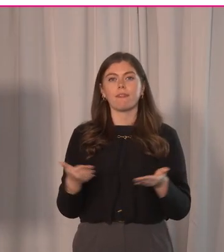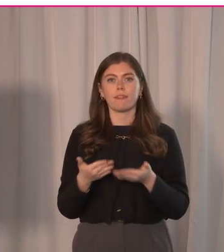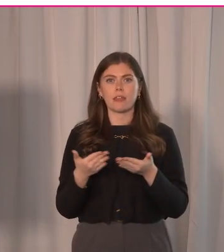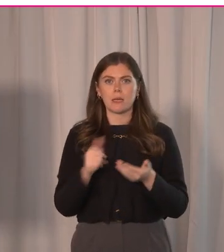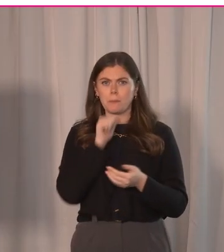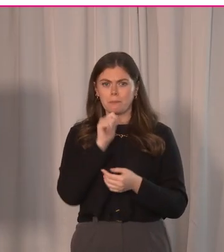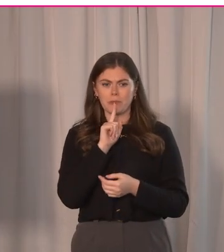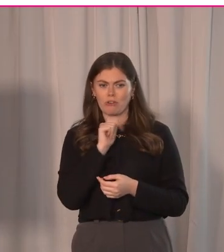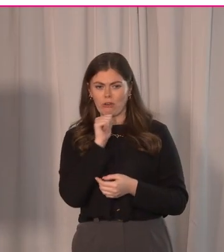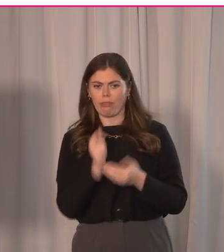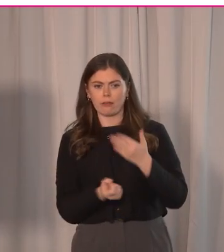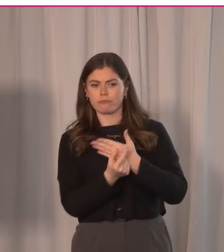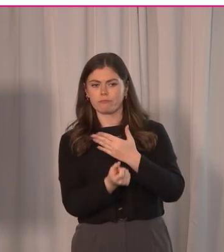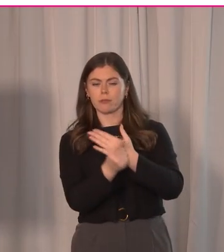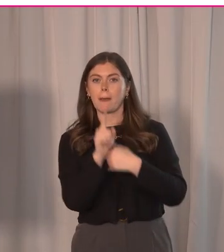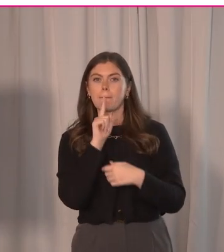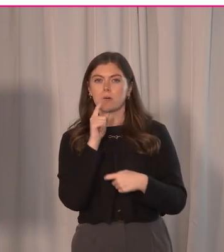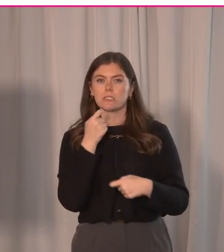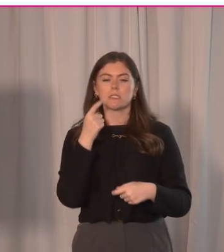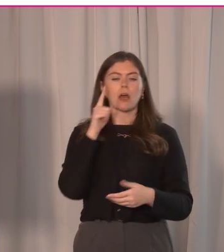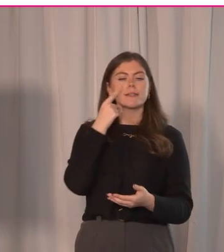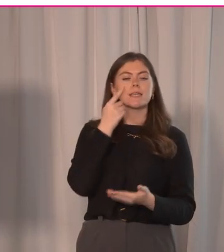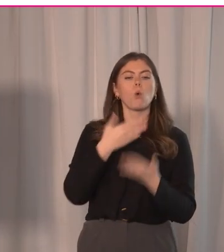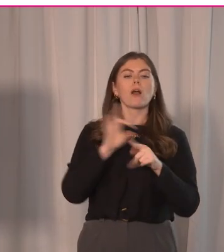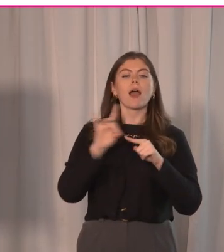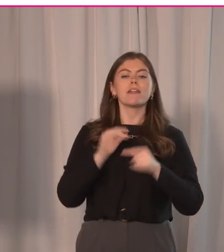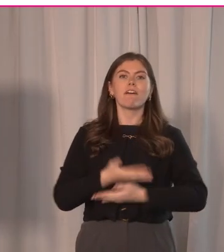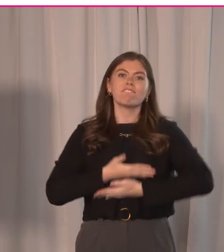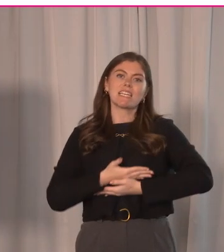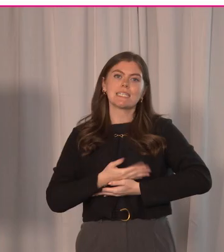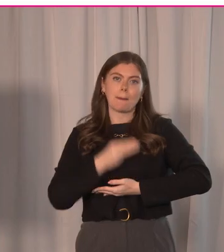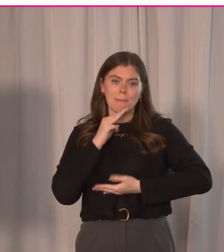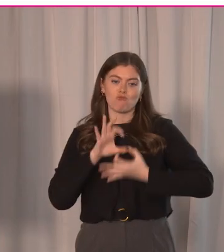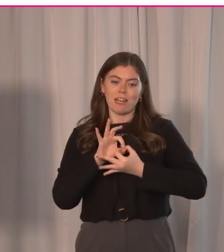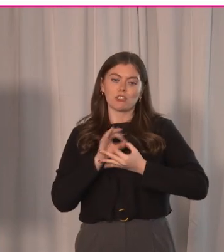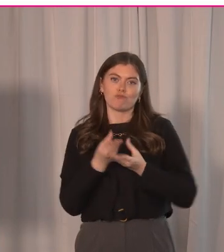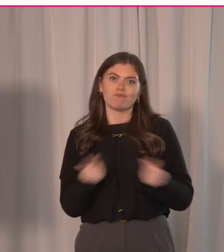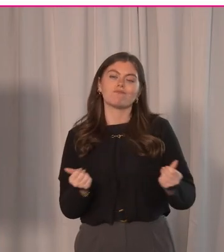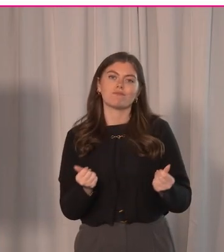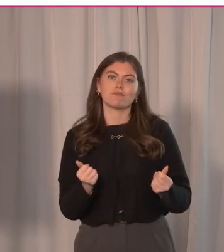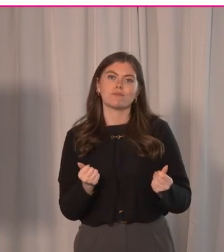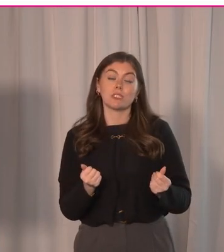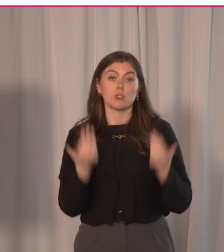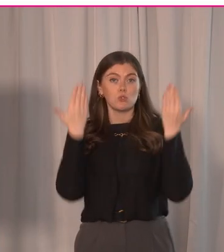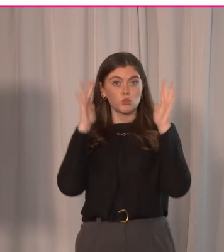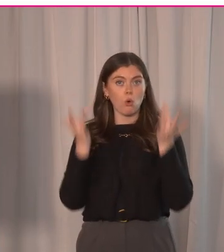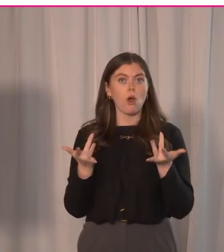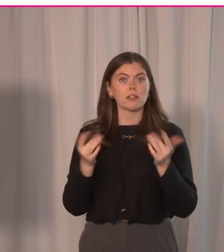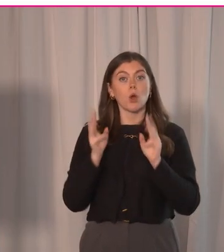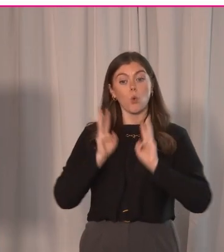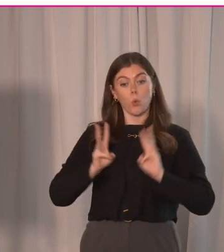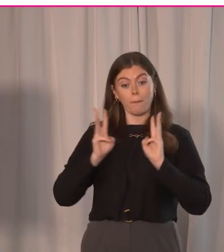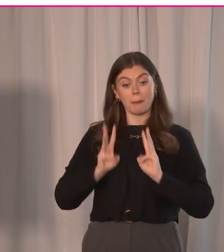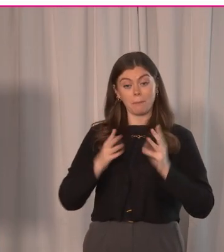was coming up. But then when I controlled for the type of feeding, this relationship disappeared. So it suggested that those women